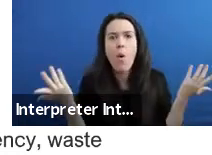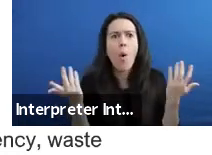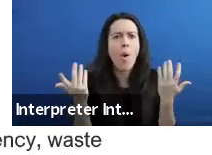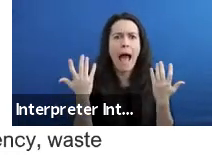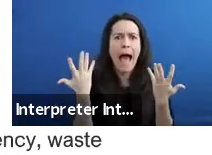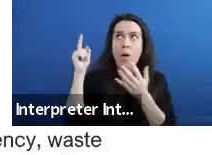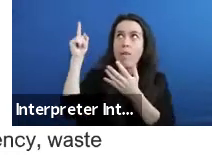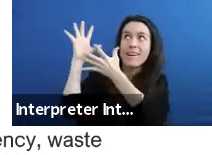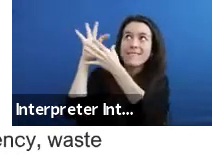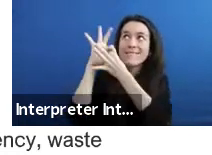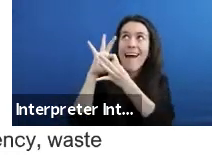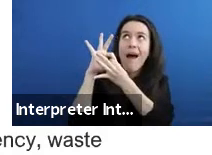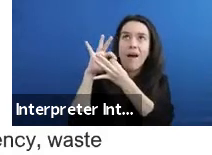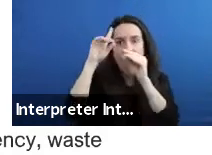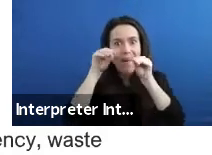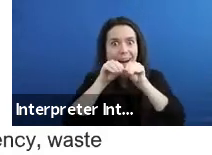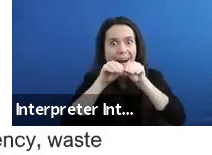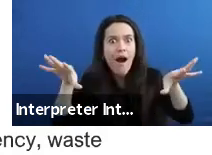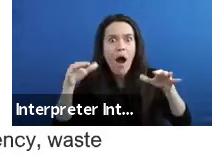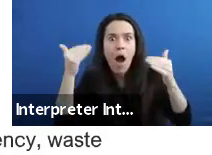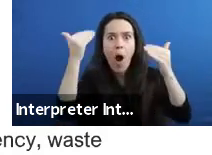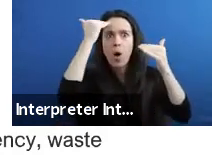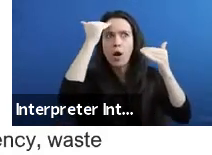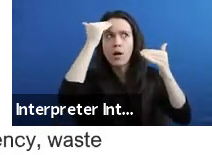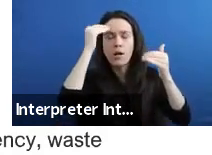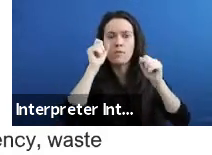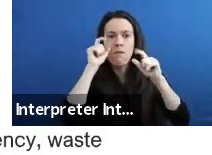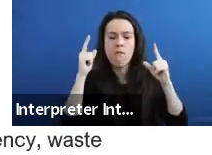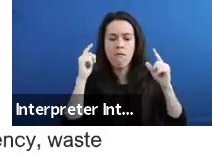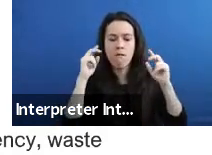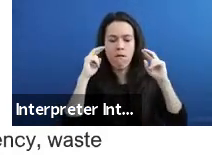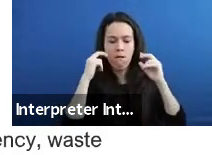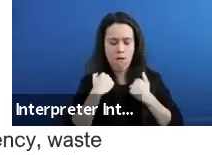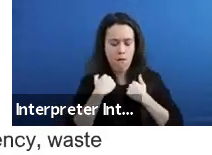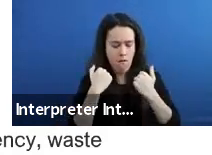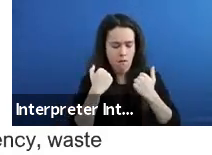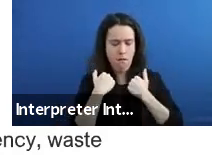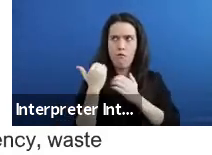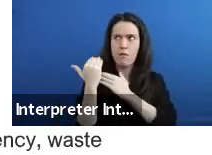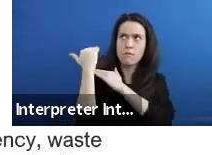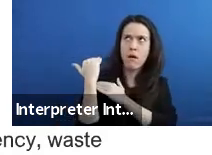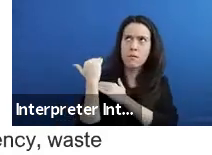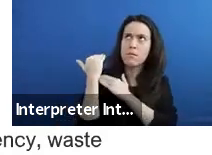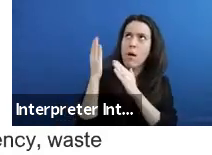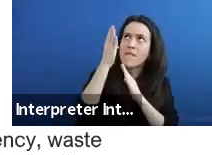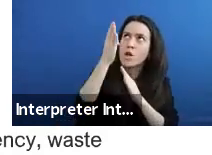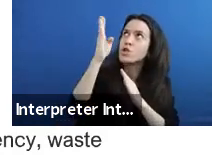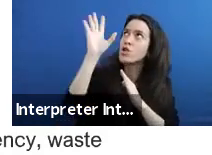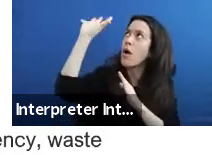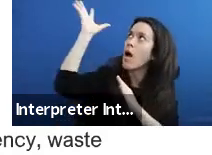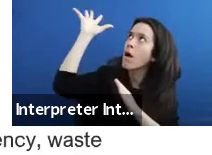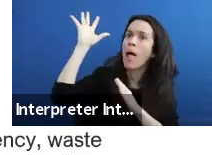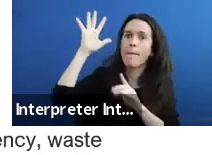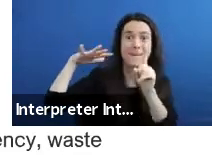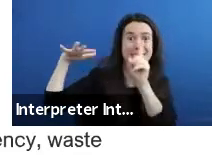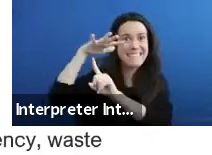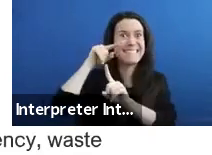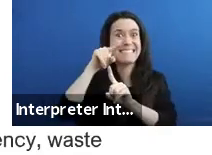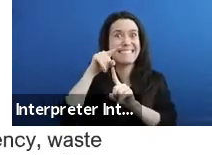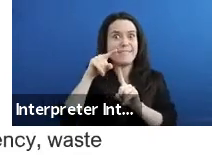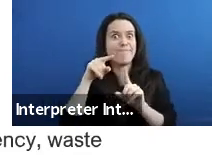raising awareness within the audience about the responsibility that we have and possible future solutions to this